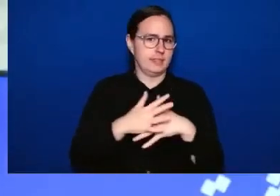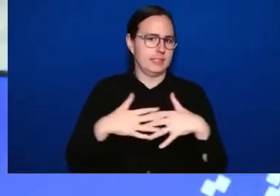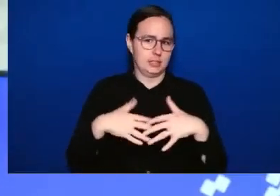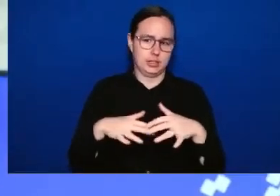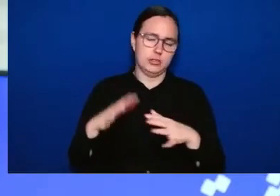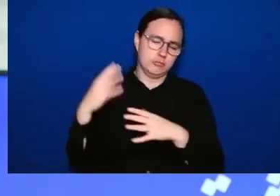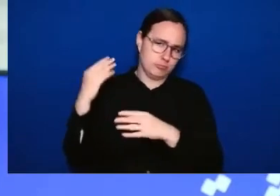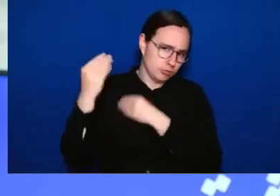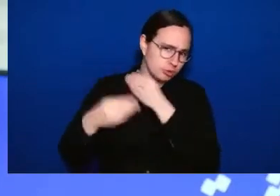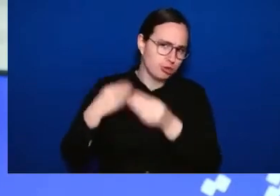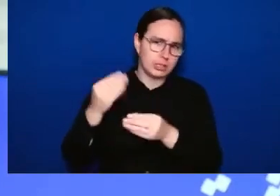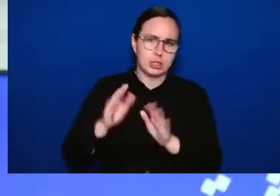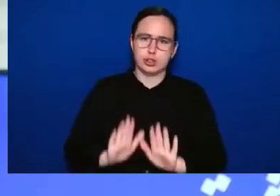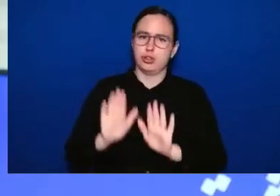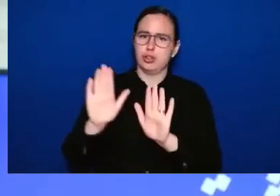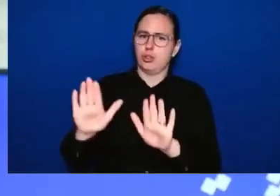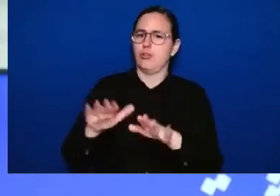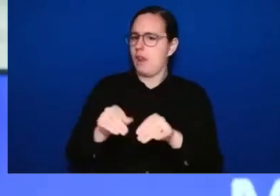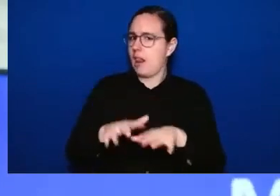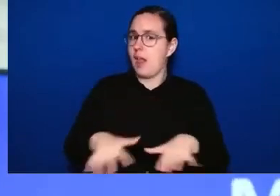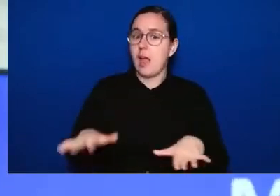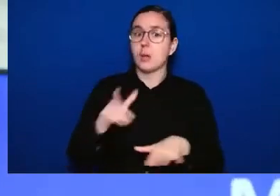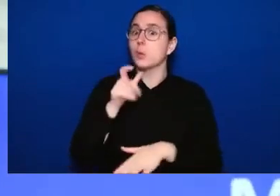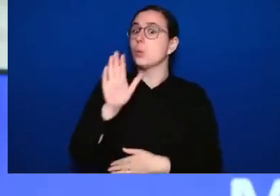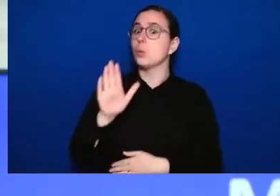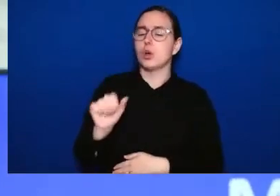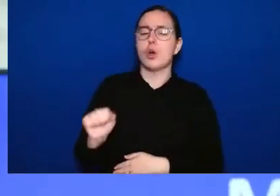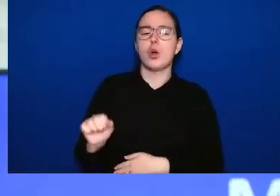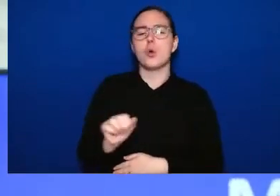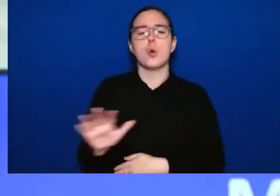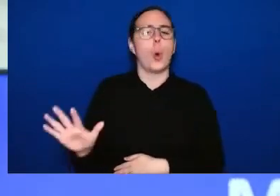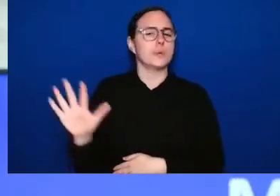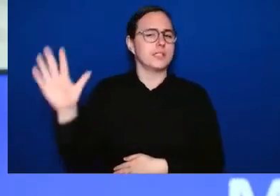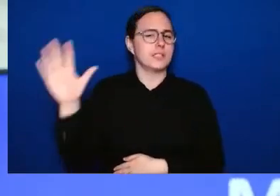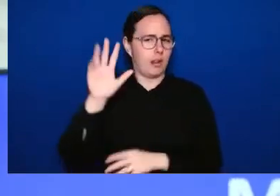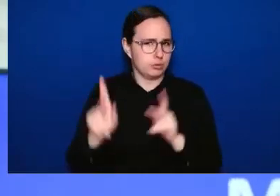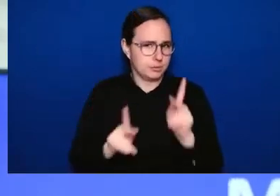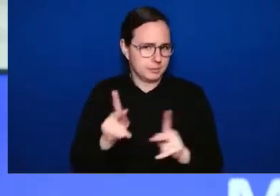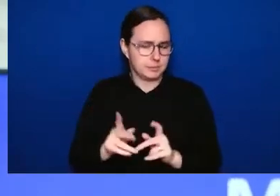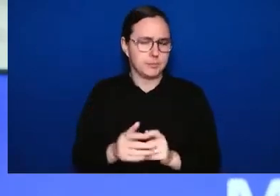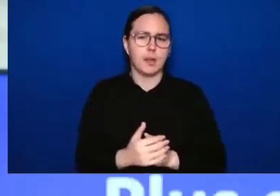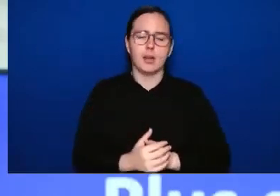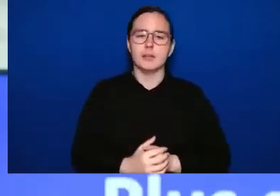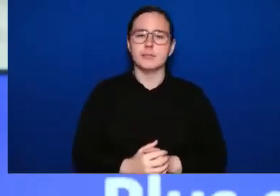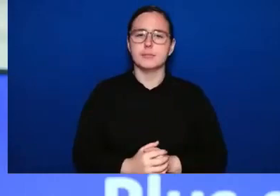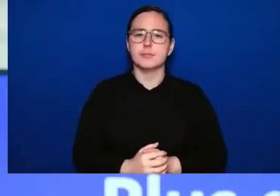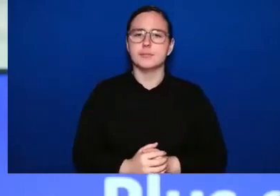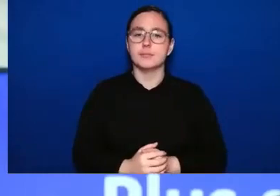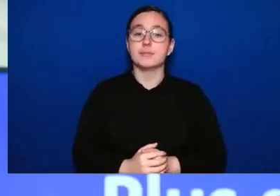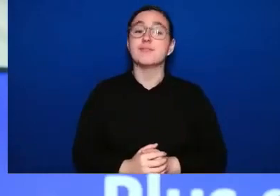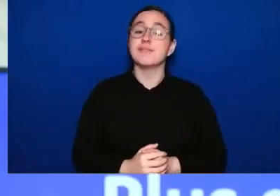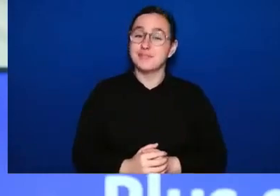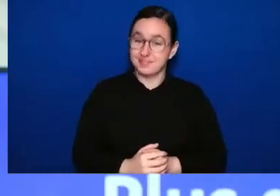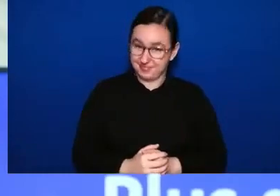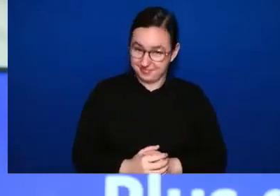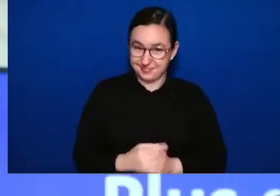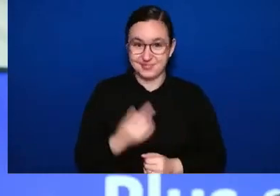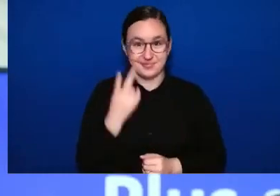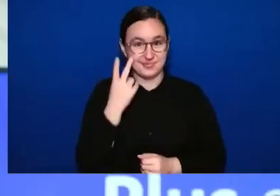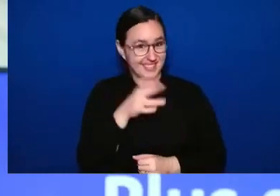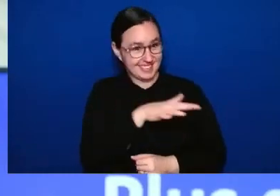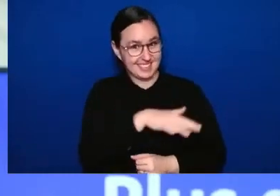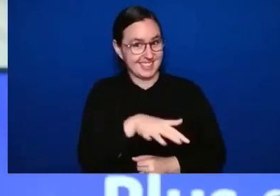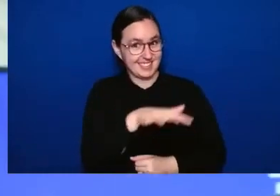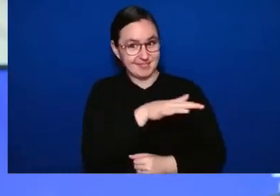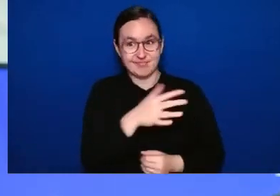Adrian. Colleagues here today, and friends from the medical profession and the regulator as well. Our